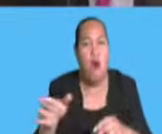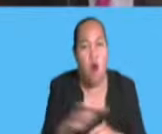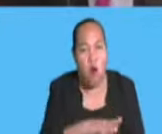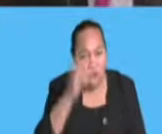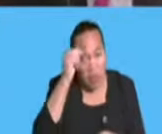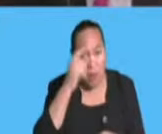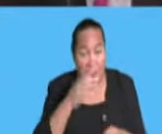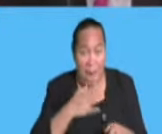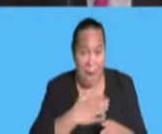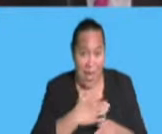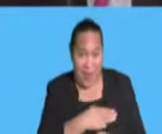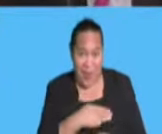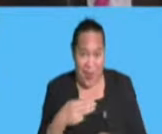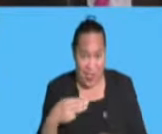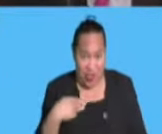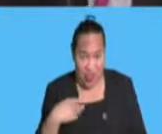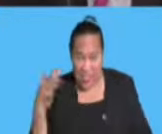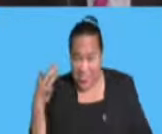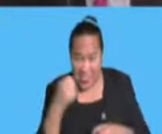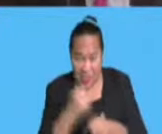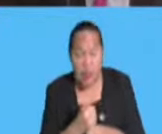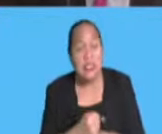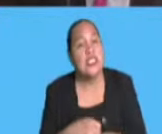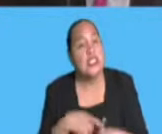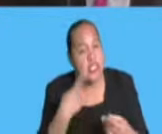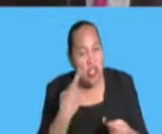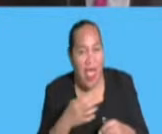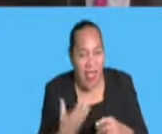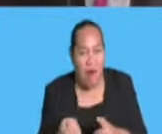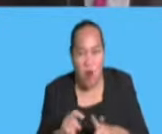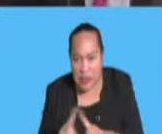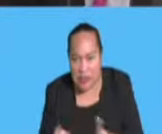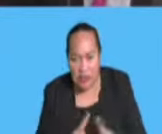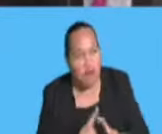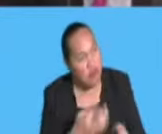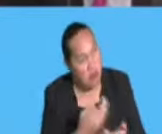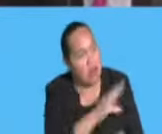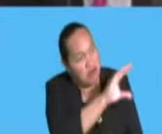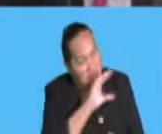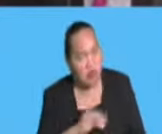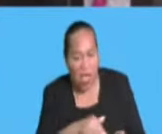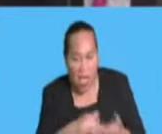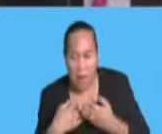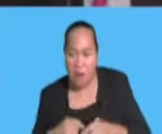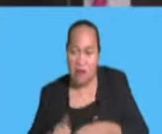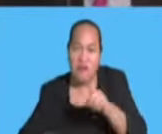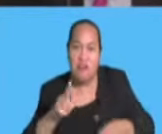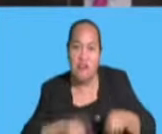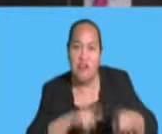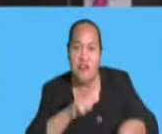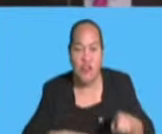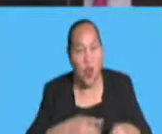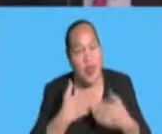my ministry in summary is well served across its diverse range of impact areas by the budget. In supporting the budget, I welcome the